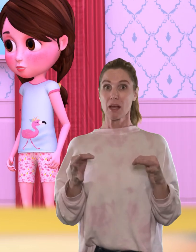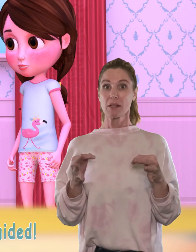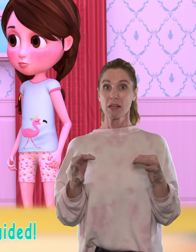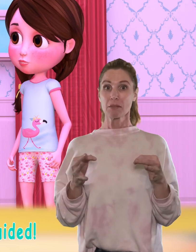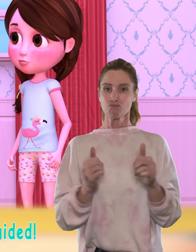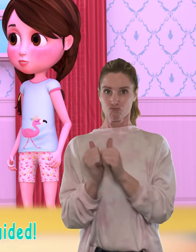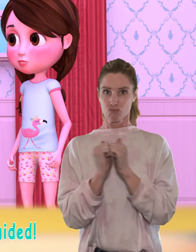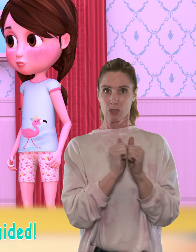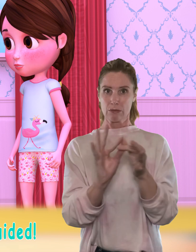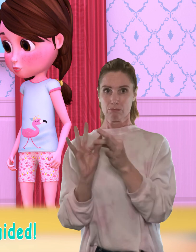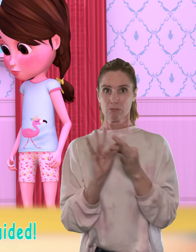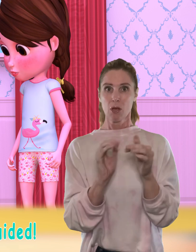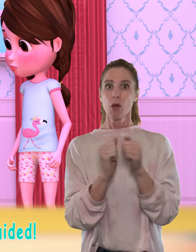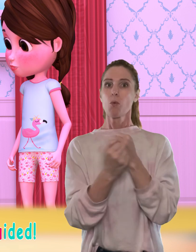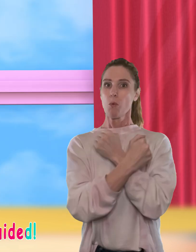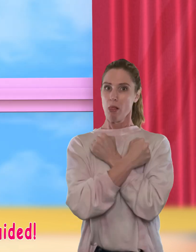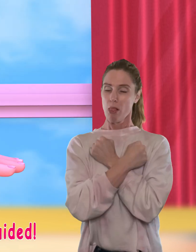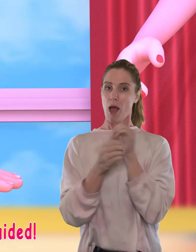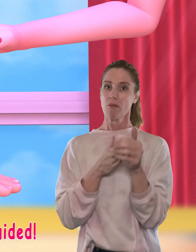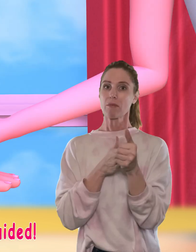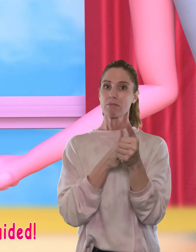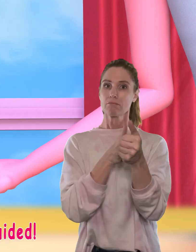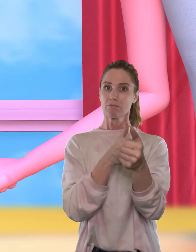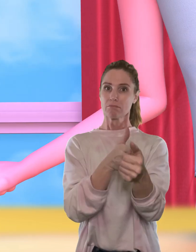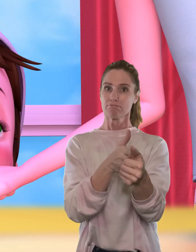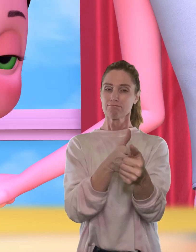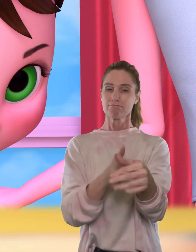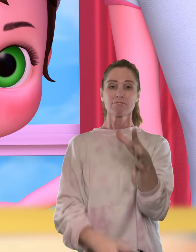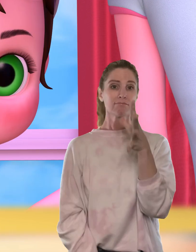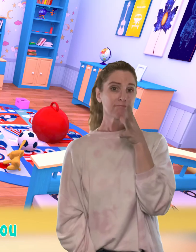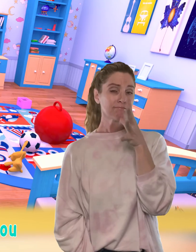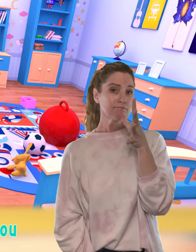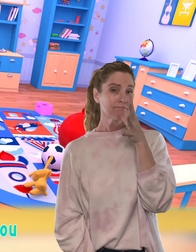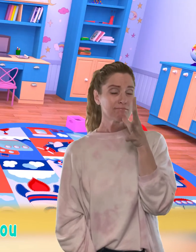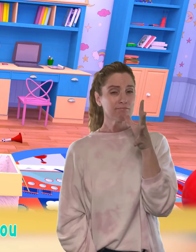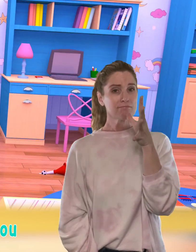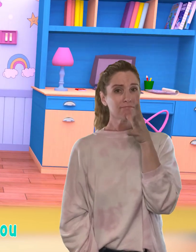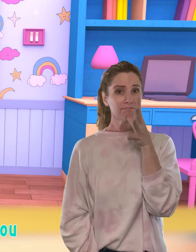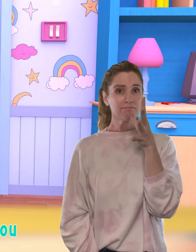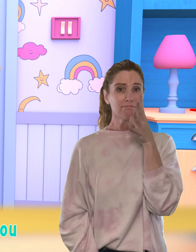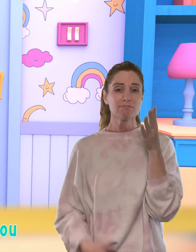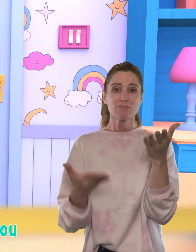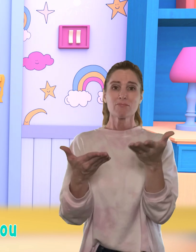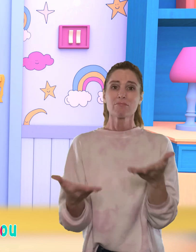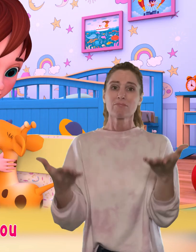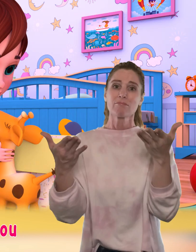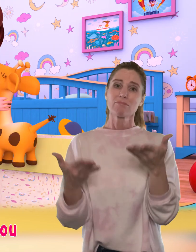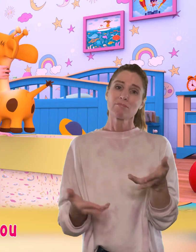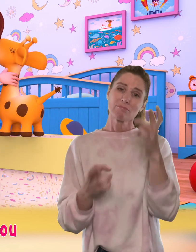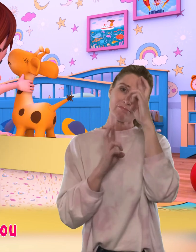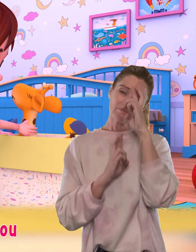all as one, with love they were guided. Mother, Mother, here's